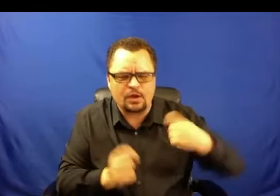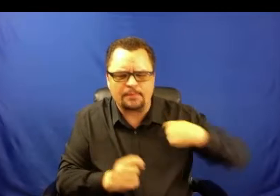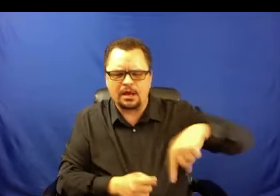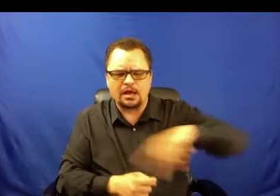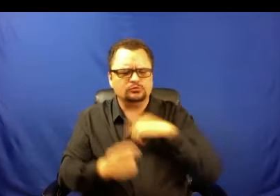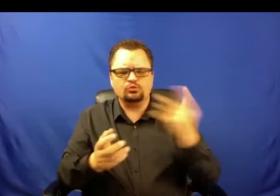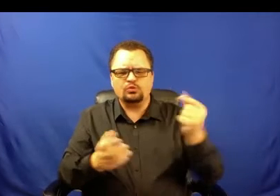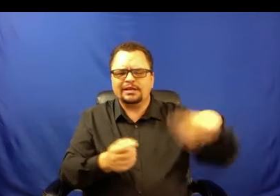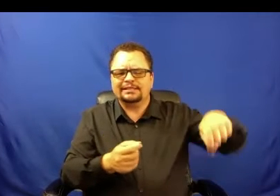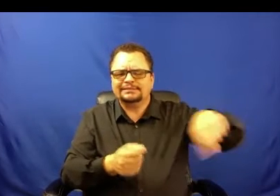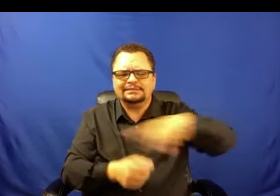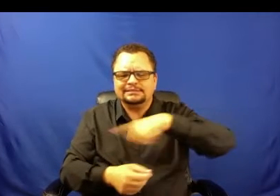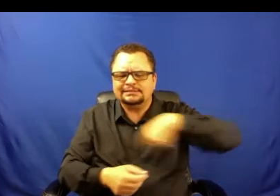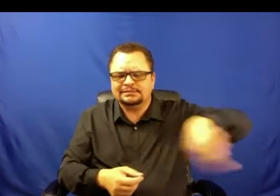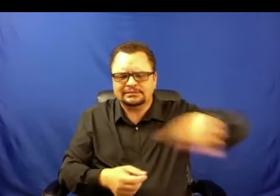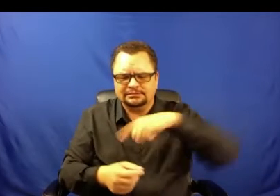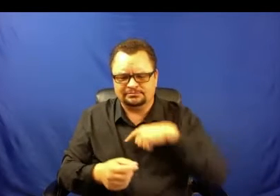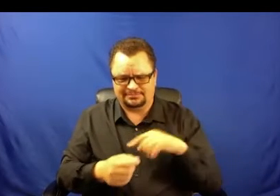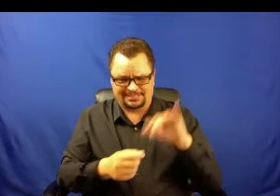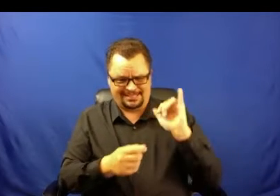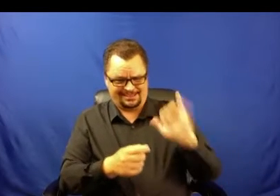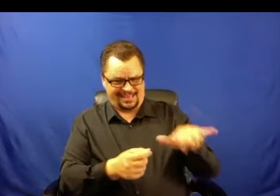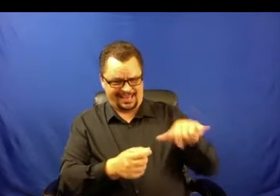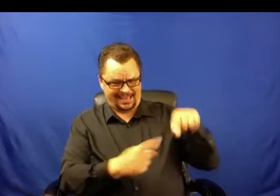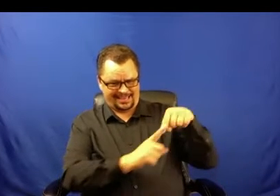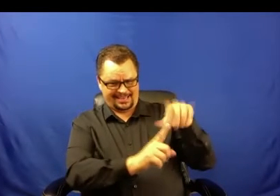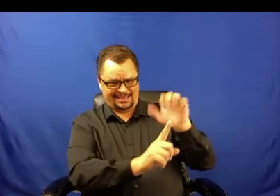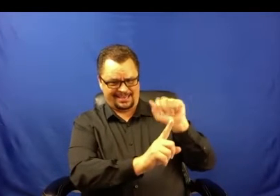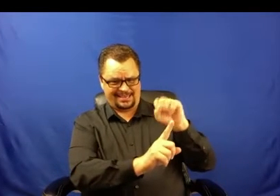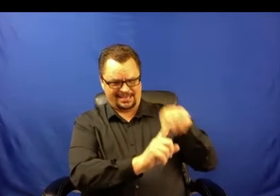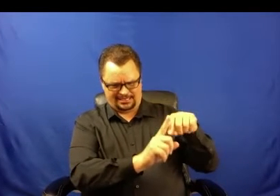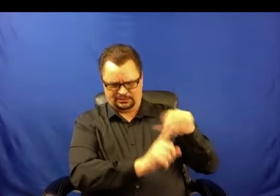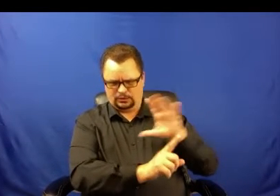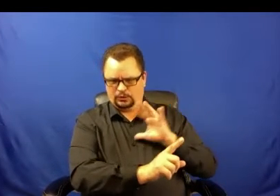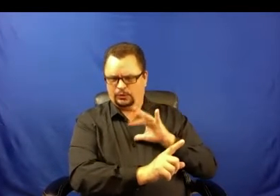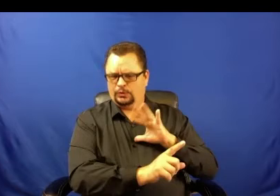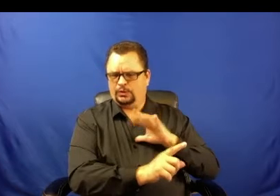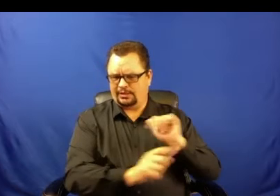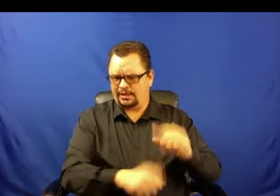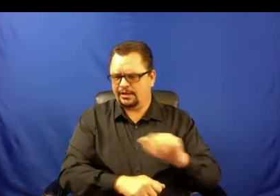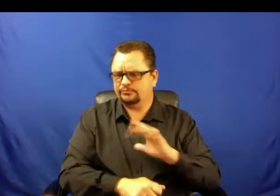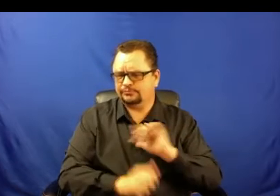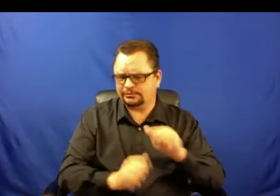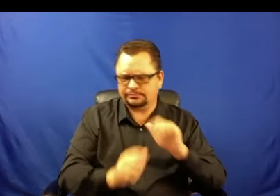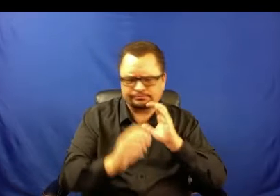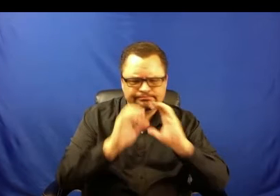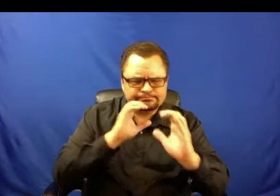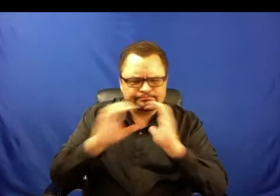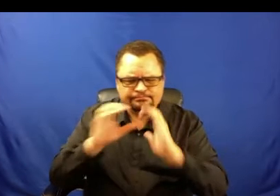down on the amount of communication to ensure that we're being